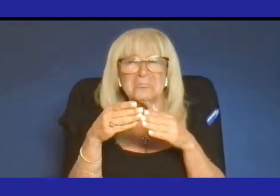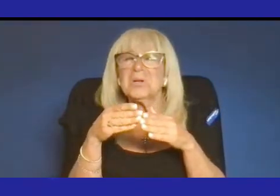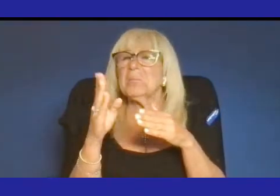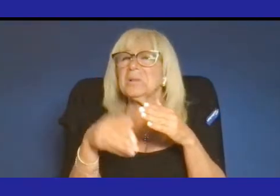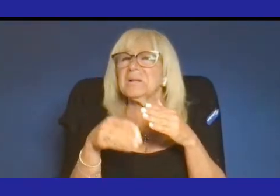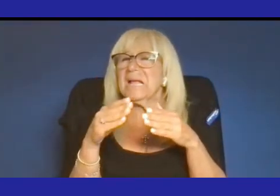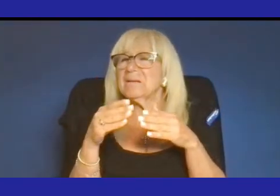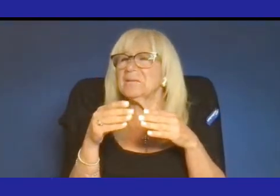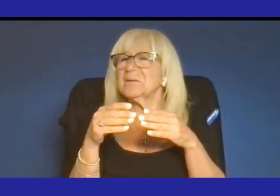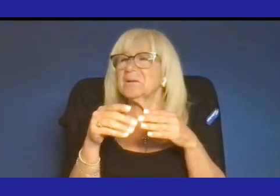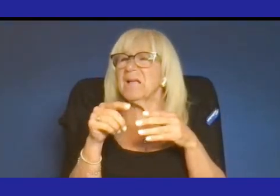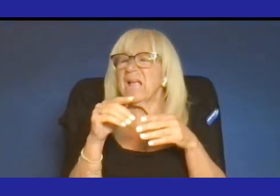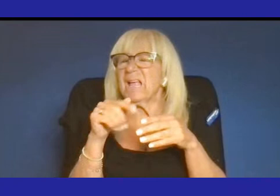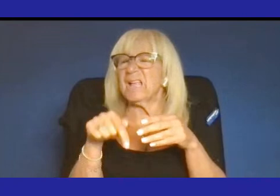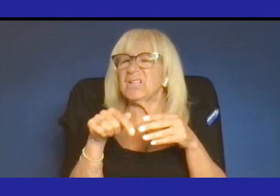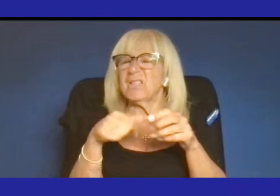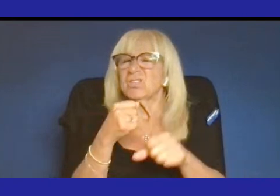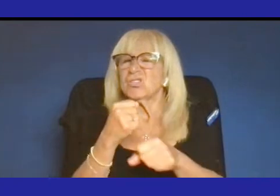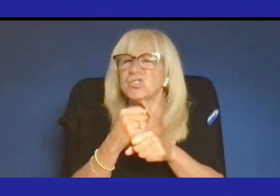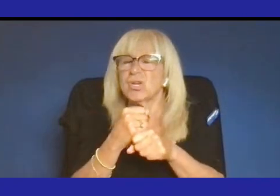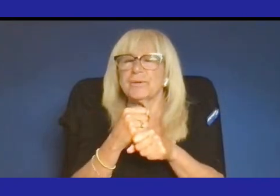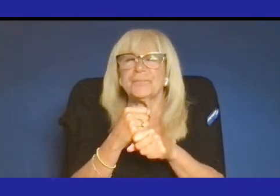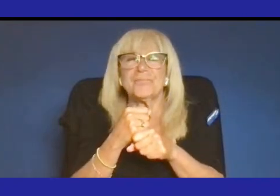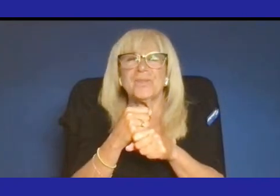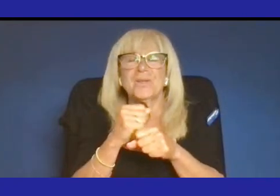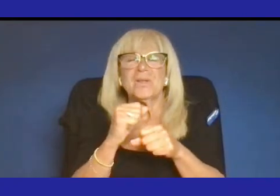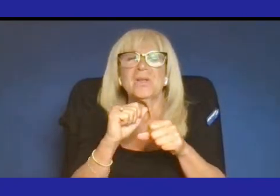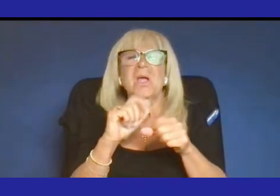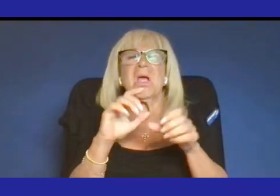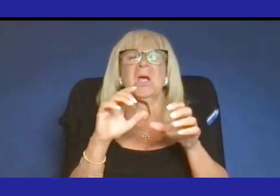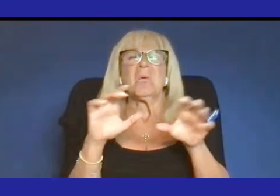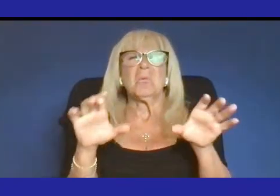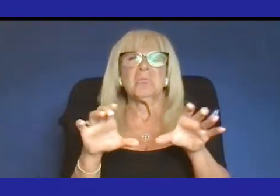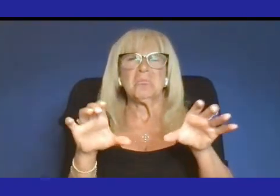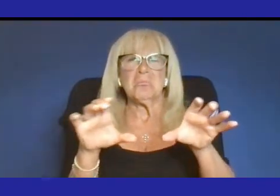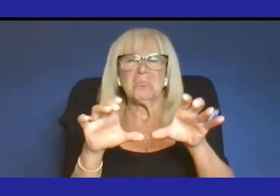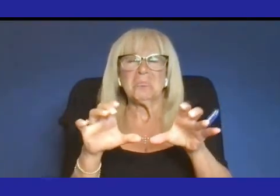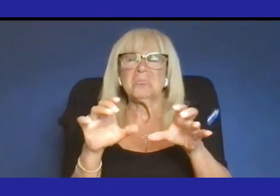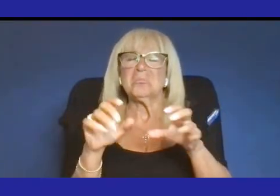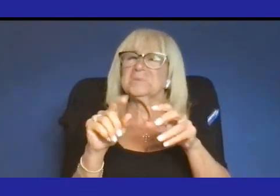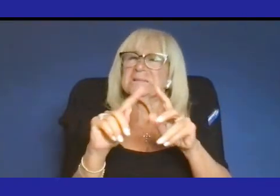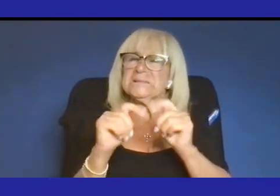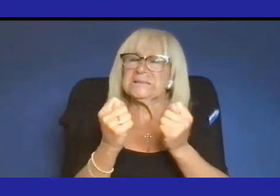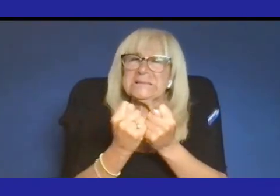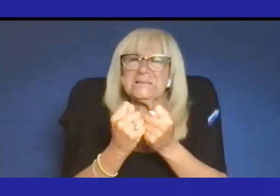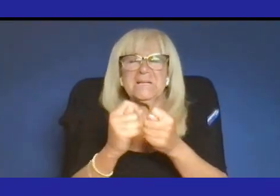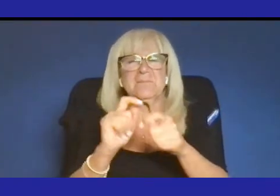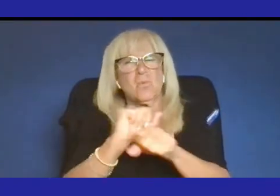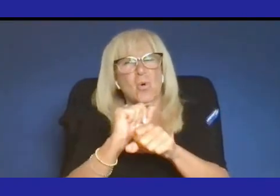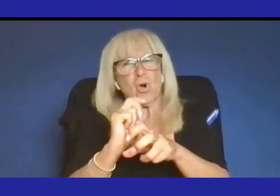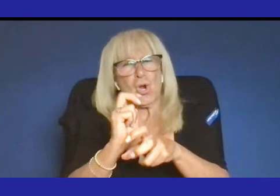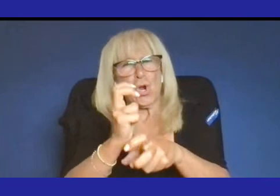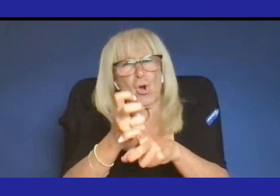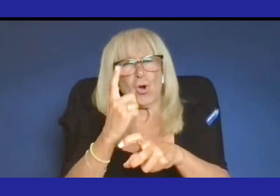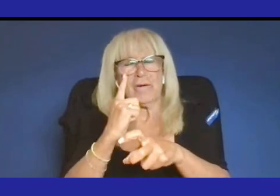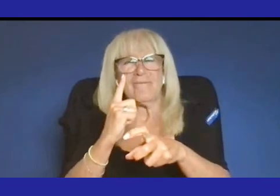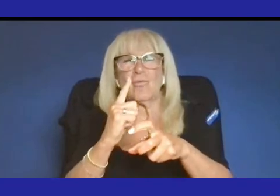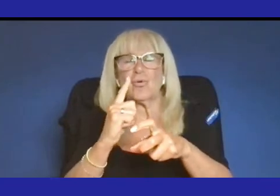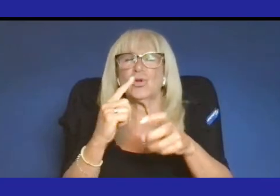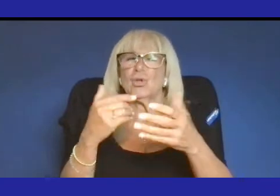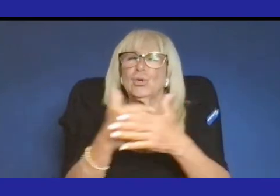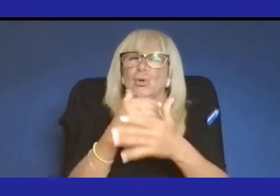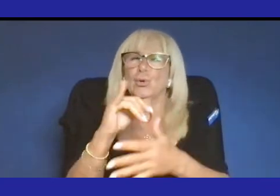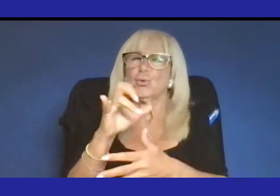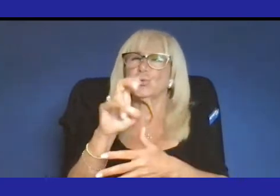end of this calendar year. Our facilities operations teams continue to work hard in preparing for the upcoming Joint Commission surveys